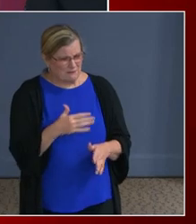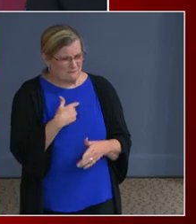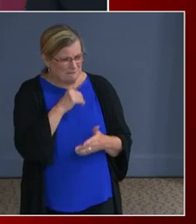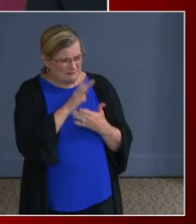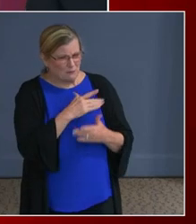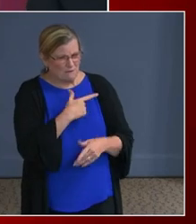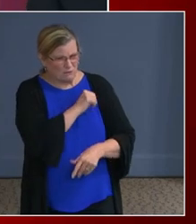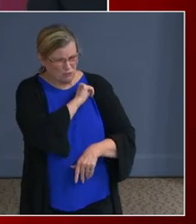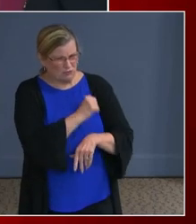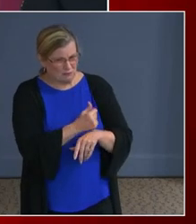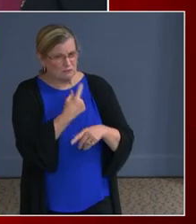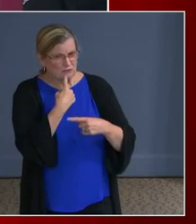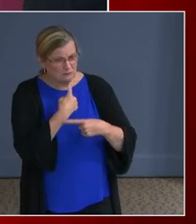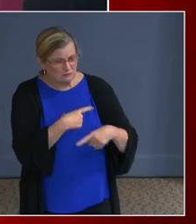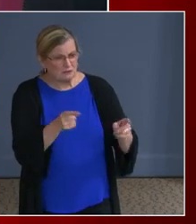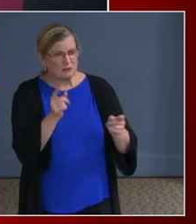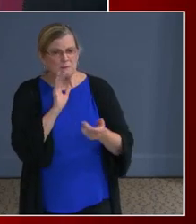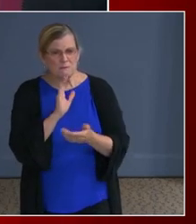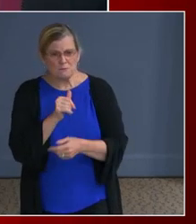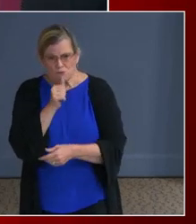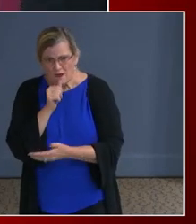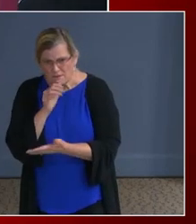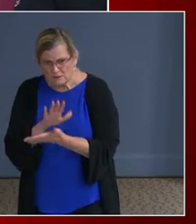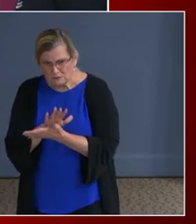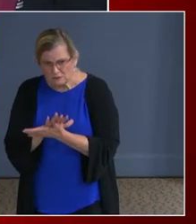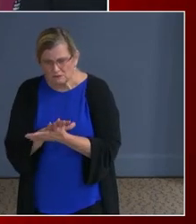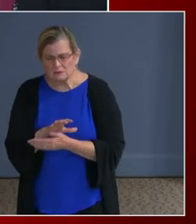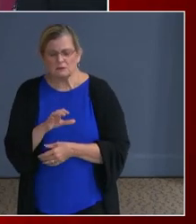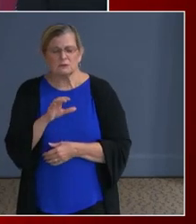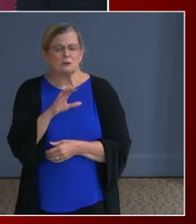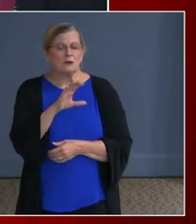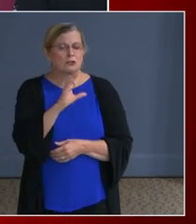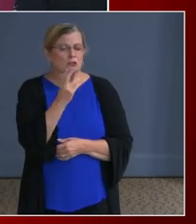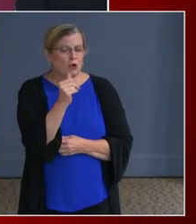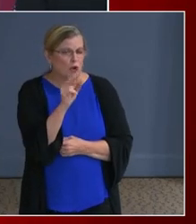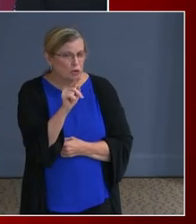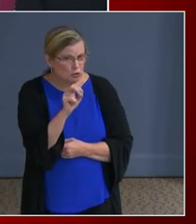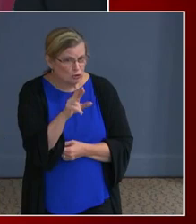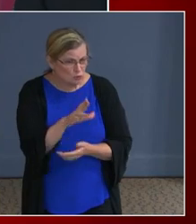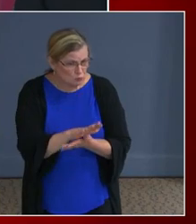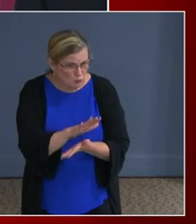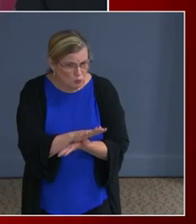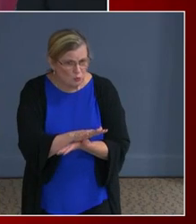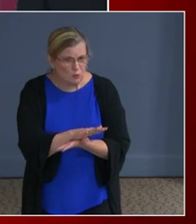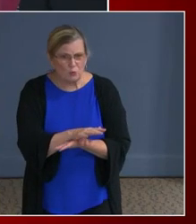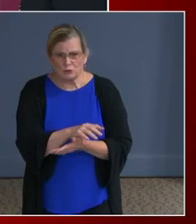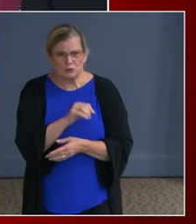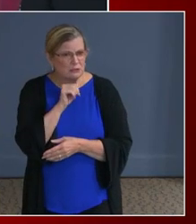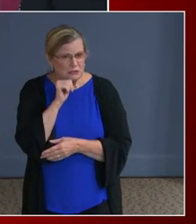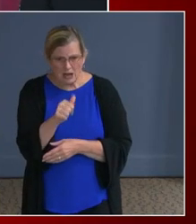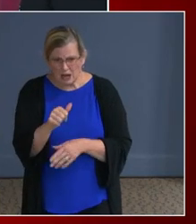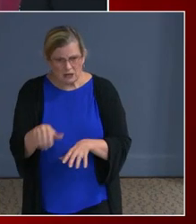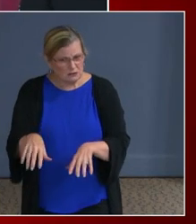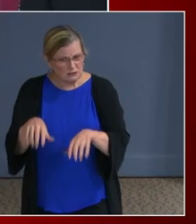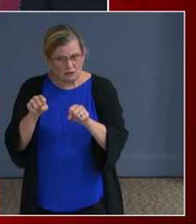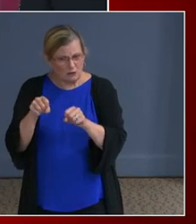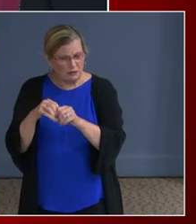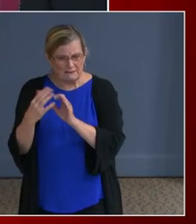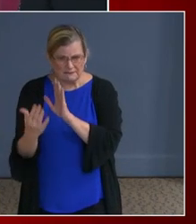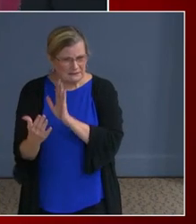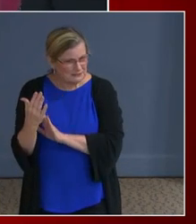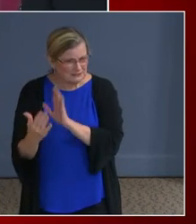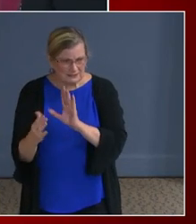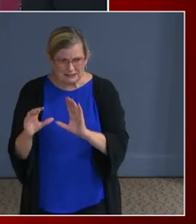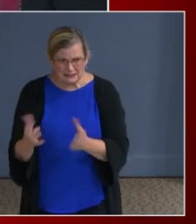tell private schools and charter schools not to hold in-person classes if you saw that became